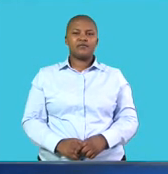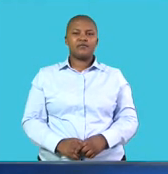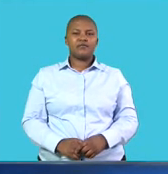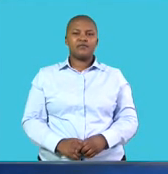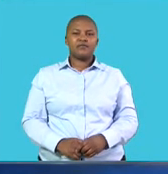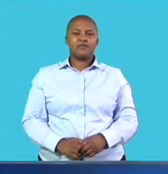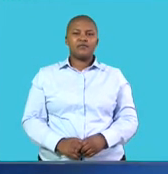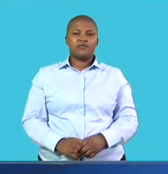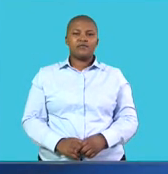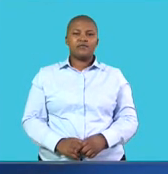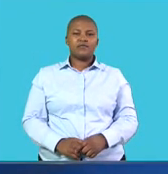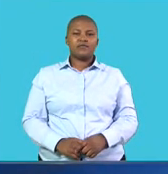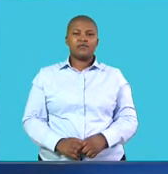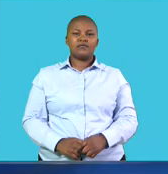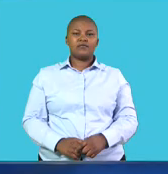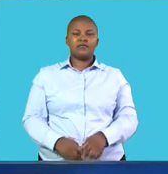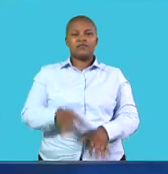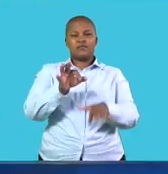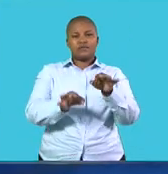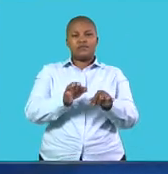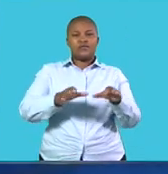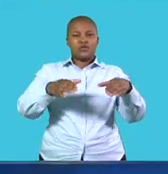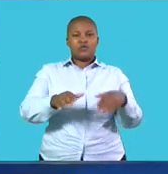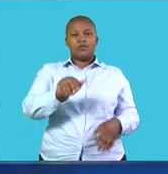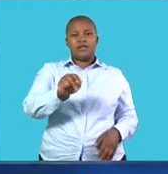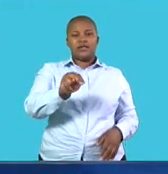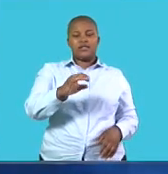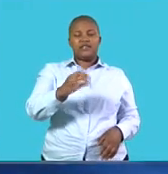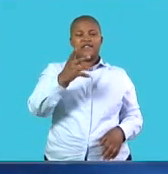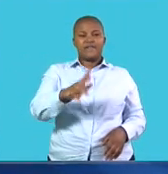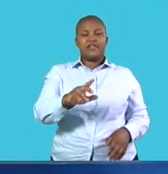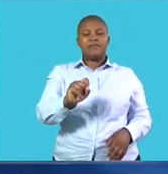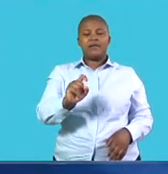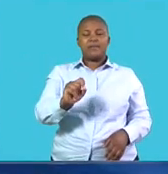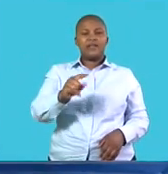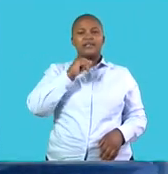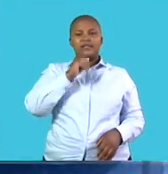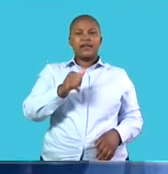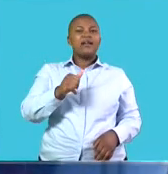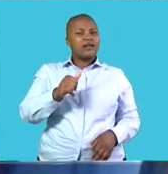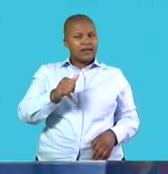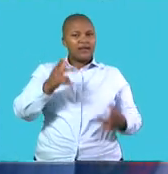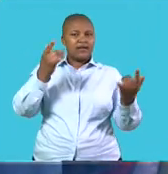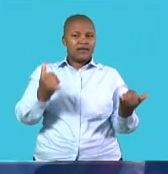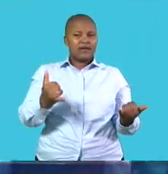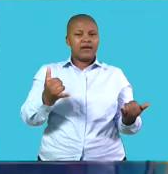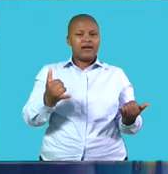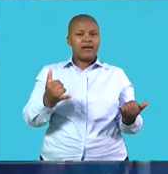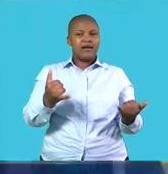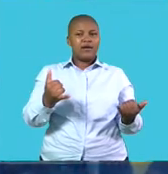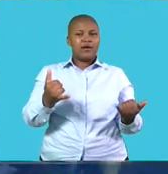Mokga wa sepolotiki wa African National Congress o bilele tema ya ho fana ka sephetho sa melawana le meralo ya